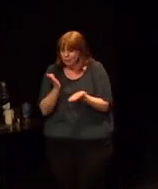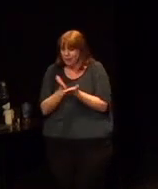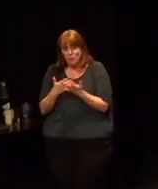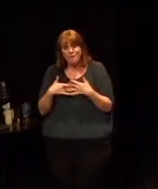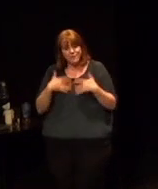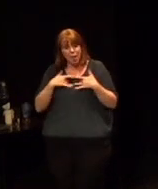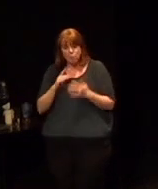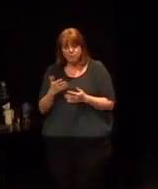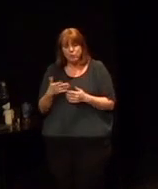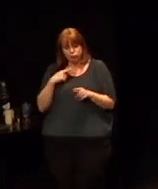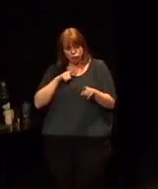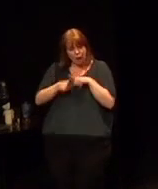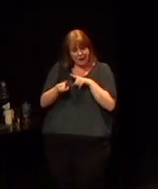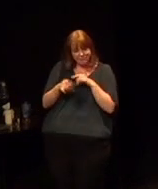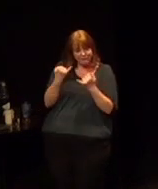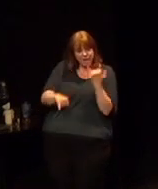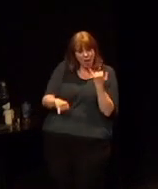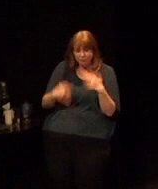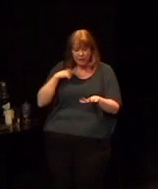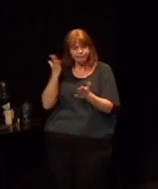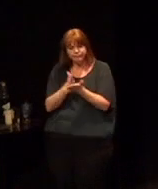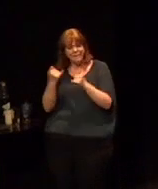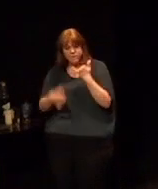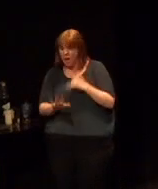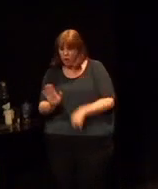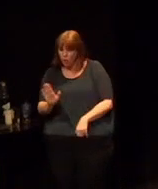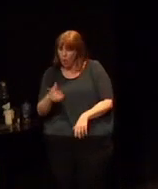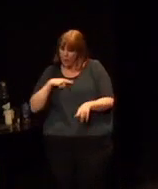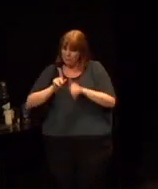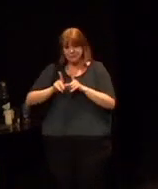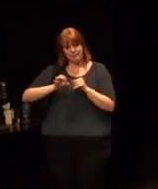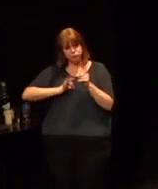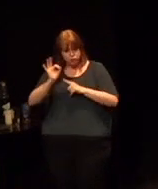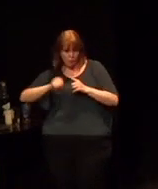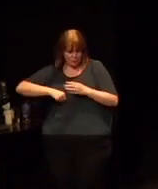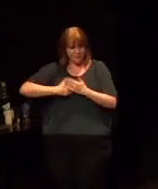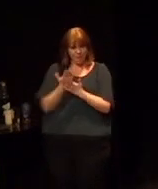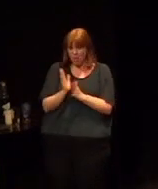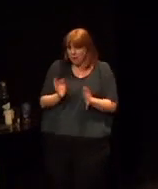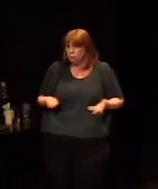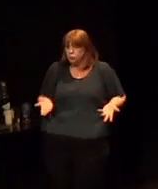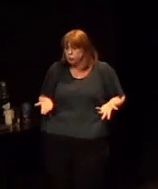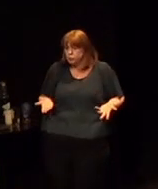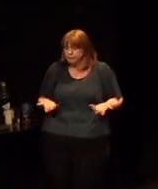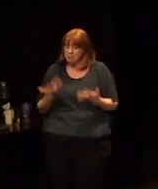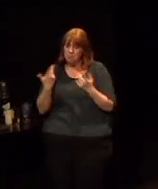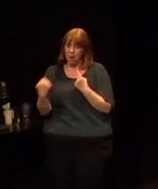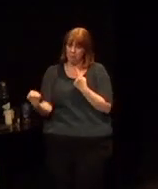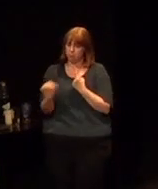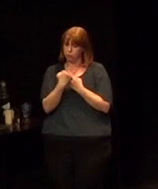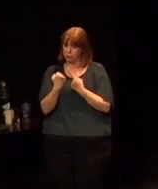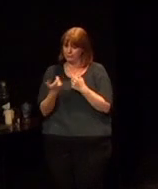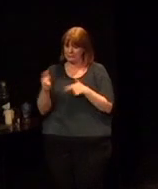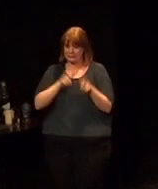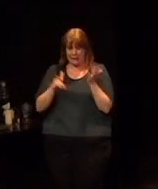it. It's not a failure when we're trying things out, we're just trying to make it better, develop. And also I think the biggest impact at the Science